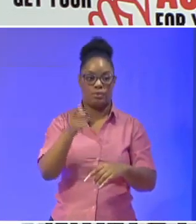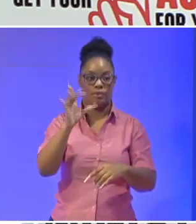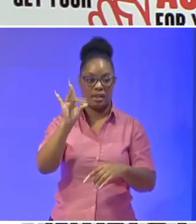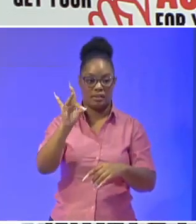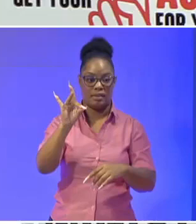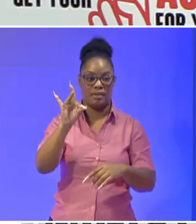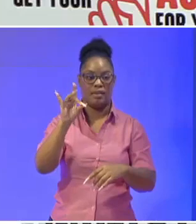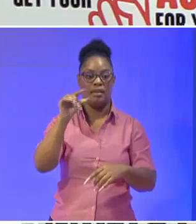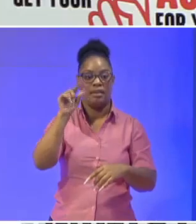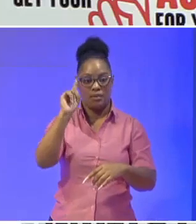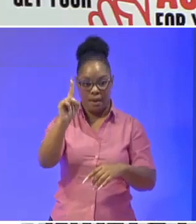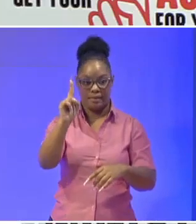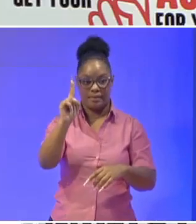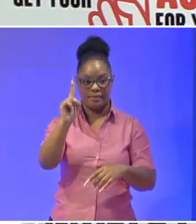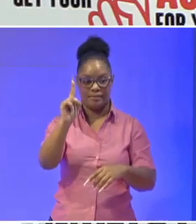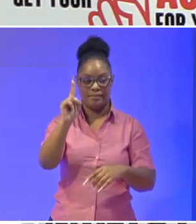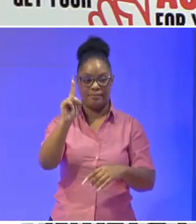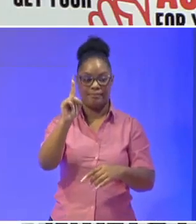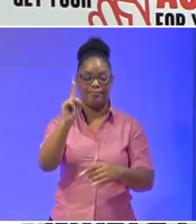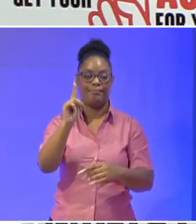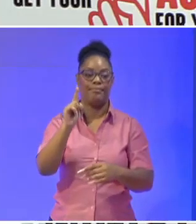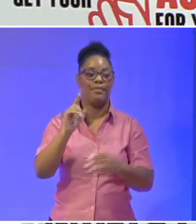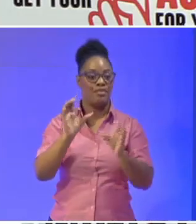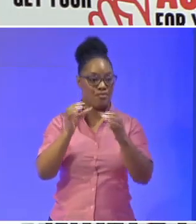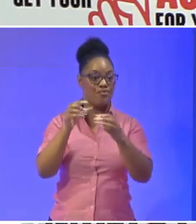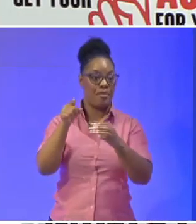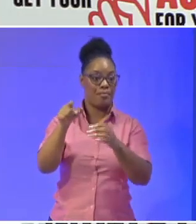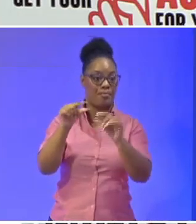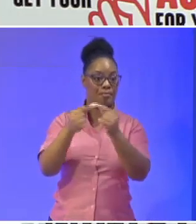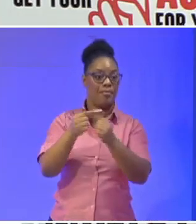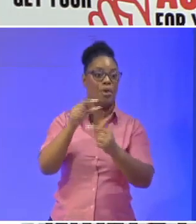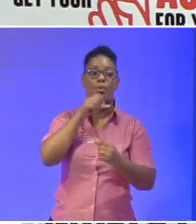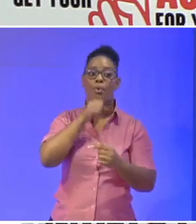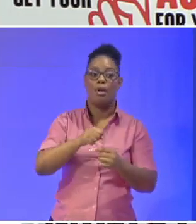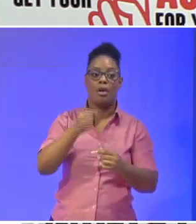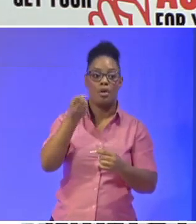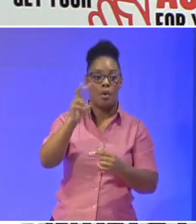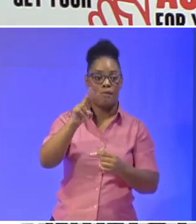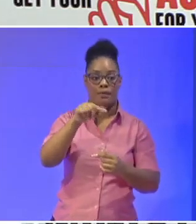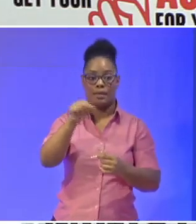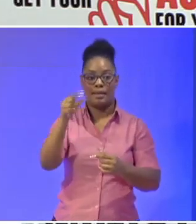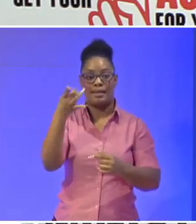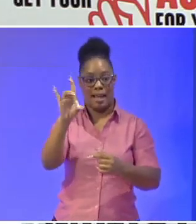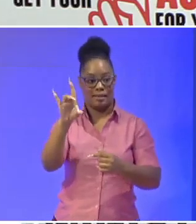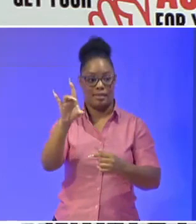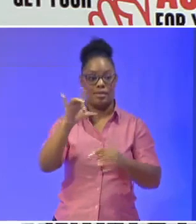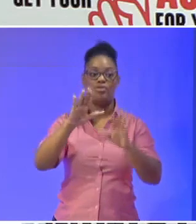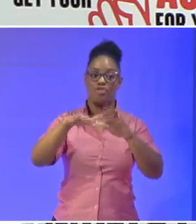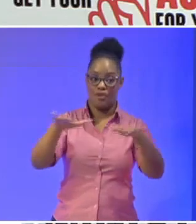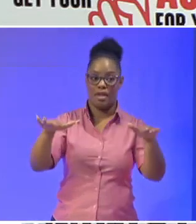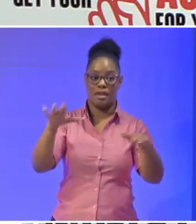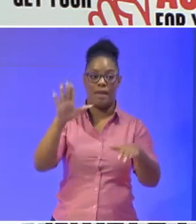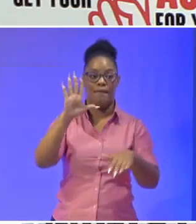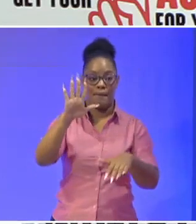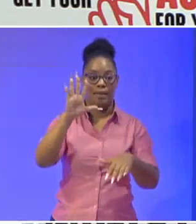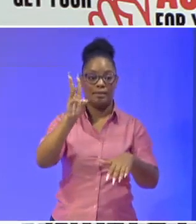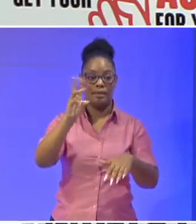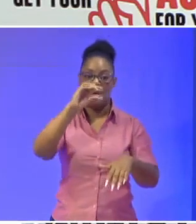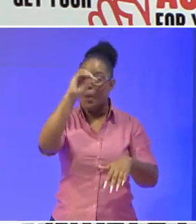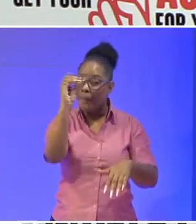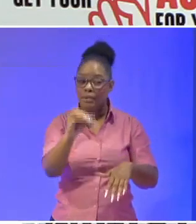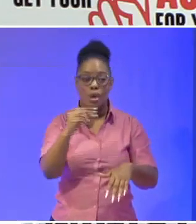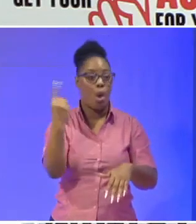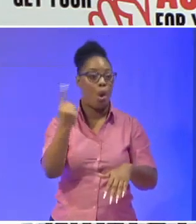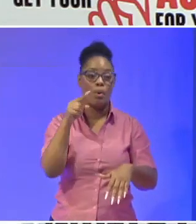51,751 persons in that 12 to 18 cohort, which represents about 56% of that cohort, are